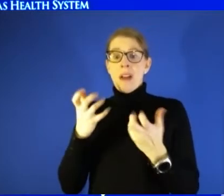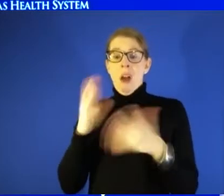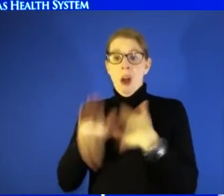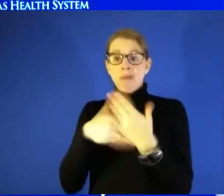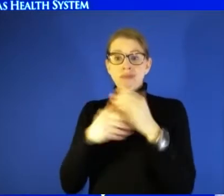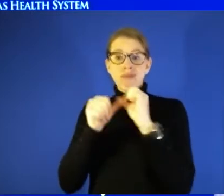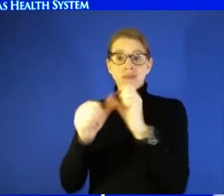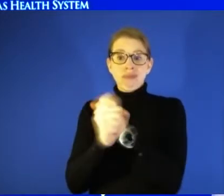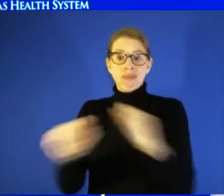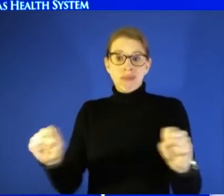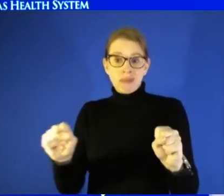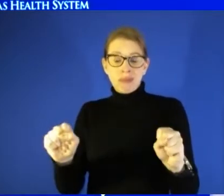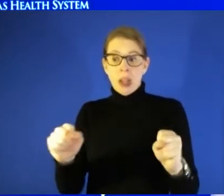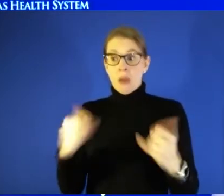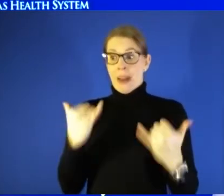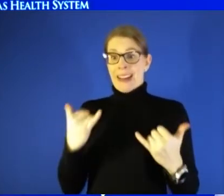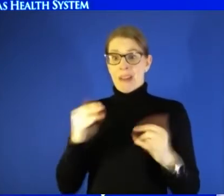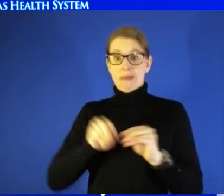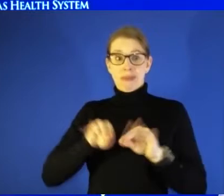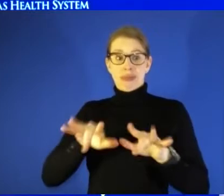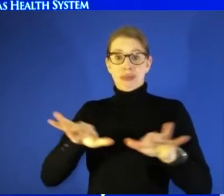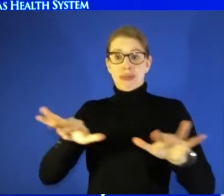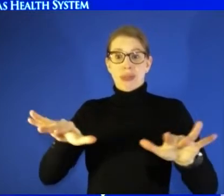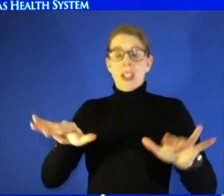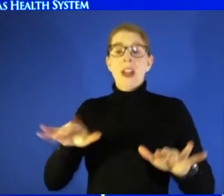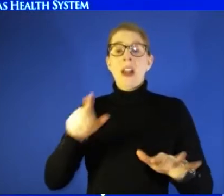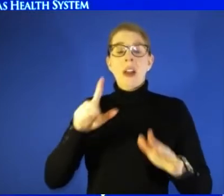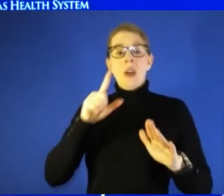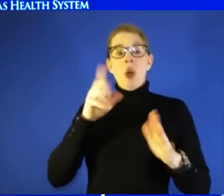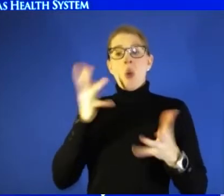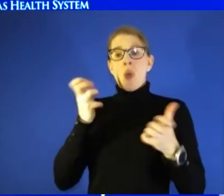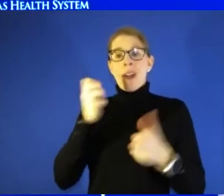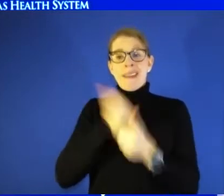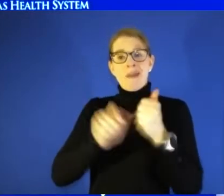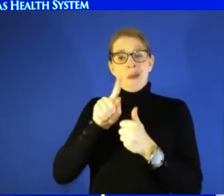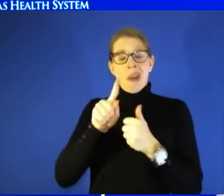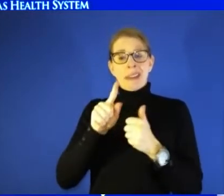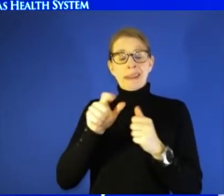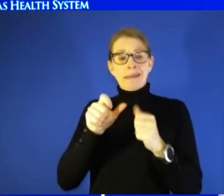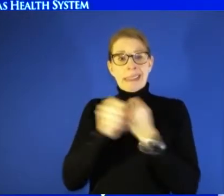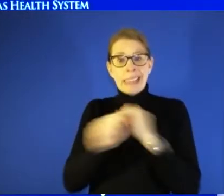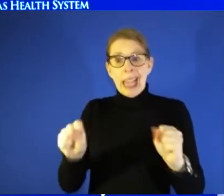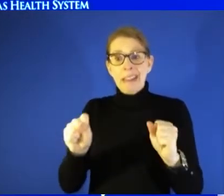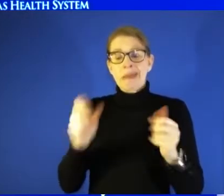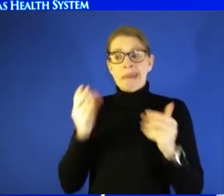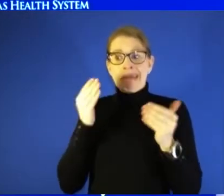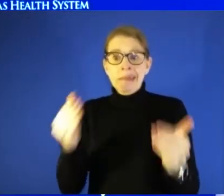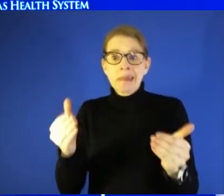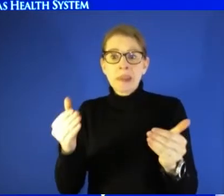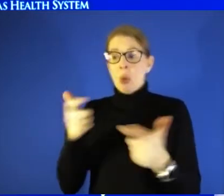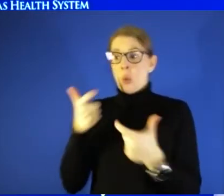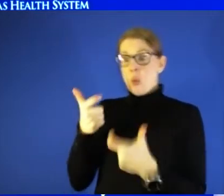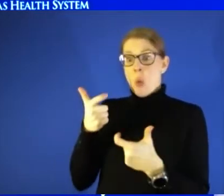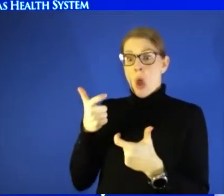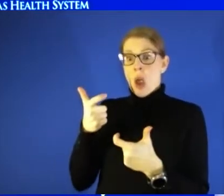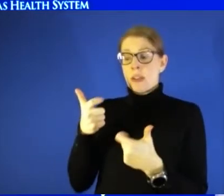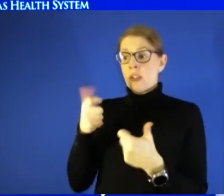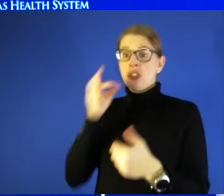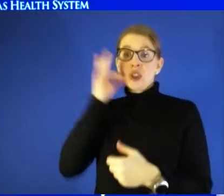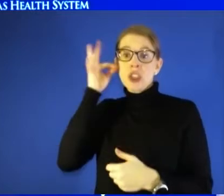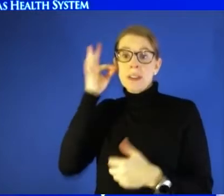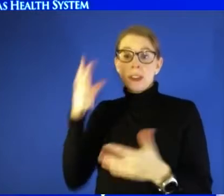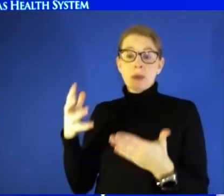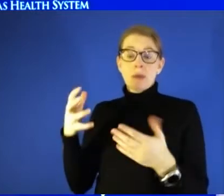current surge, and hopefully keep everybody well and safe to move forward. Watch the Chiefs win the Super Bowl,